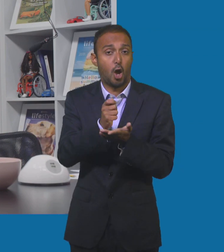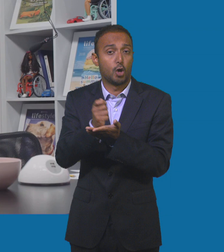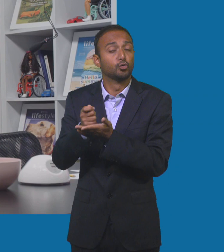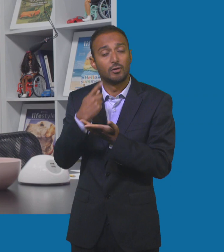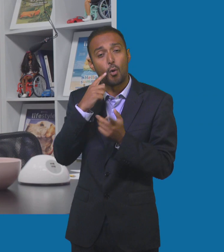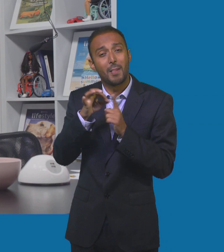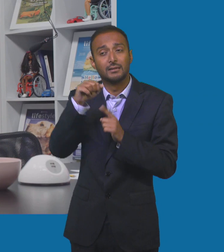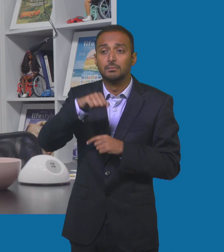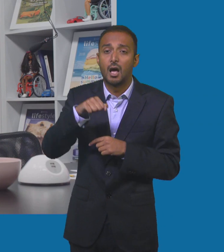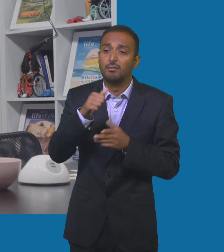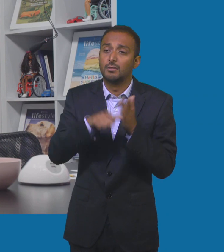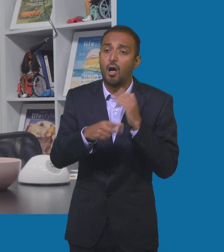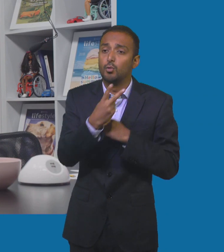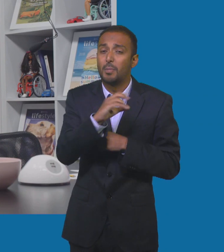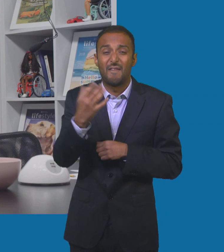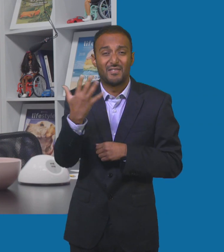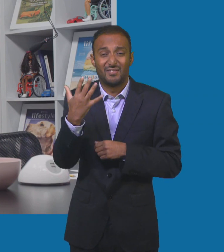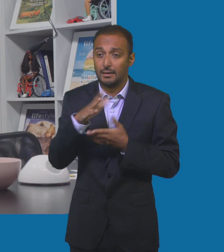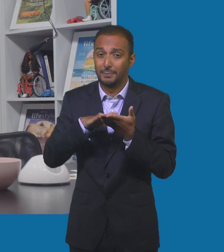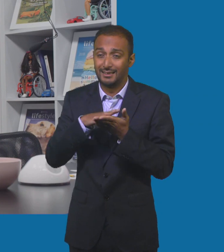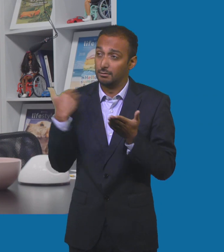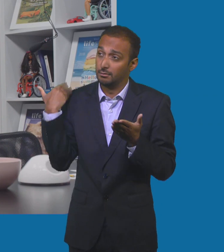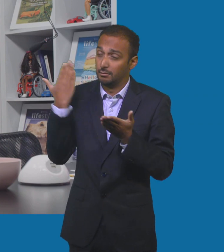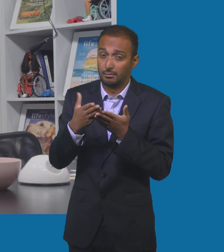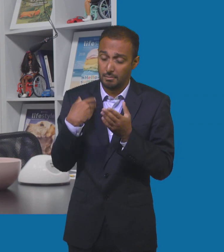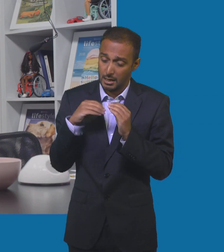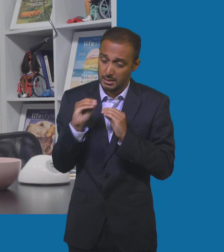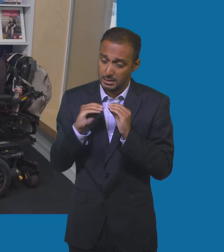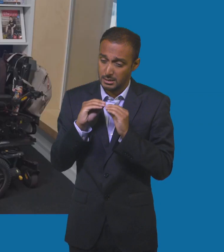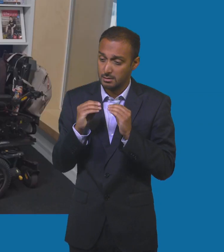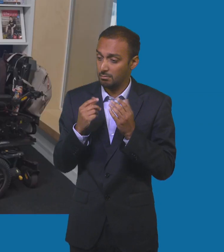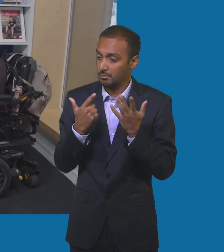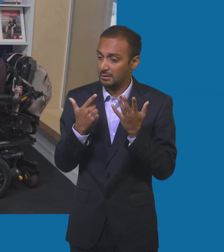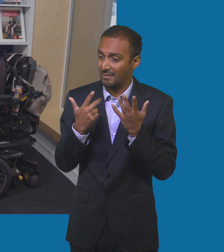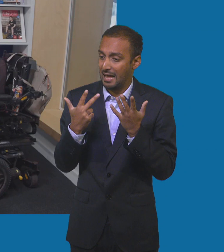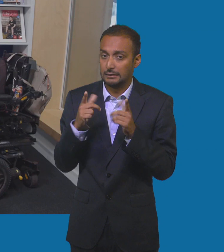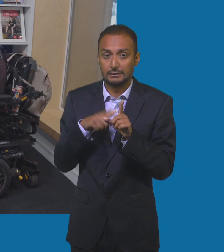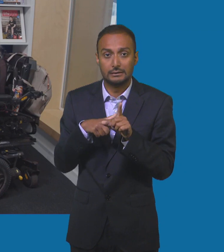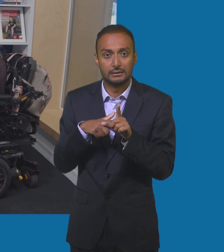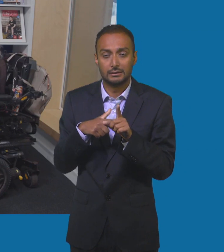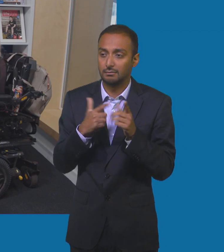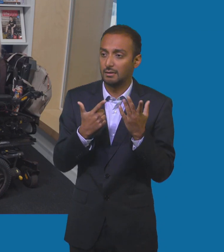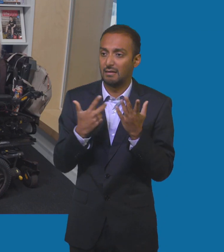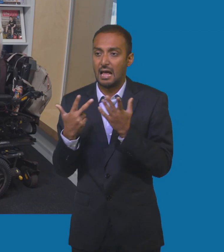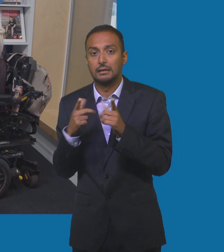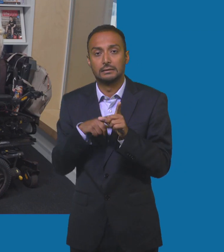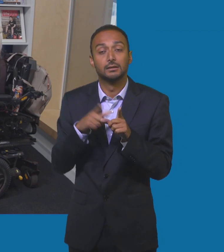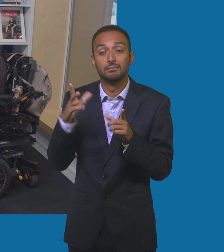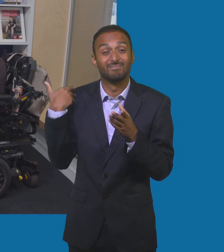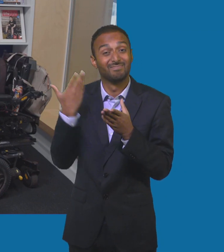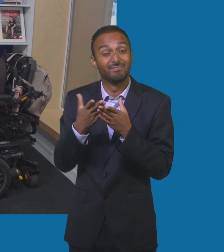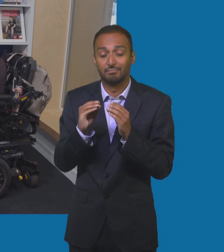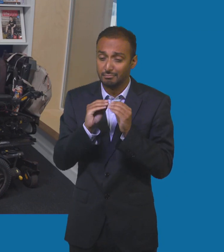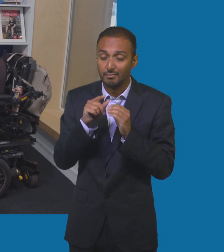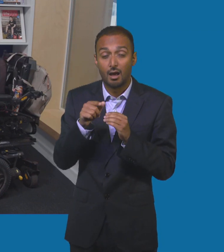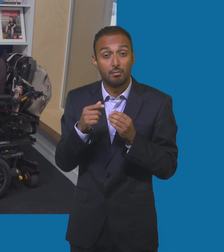last, quick maths. Can't do quick maths. 7 years? 8 years? 7, 8 years? It was on a 98% drop.